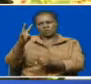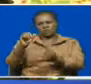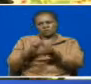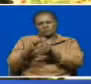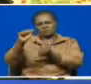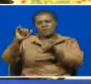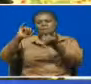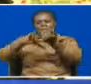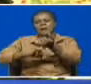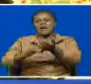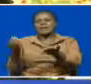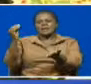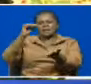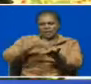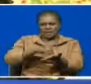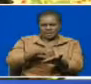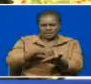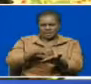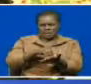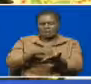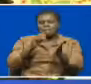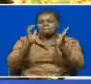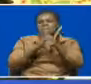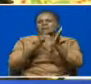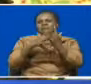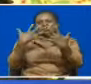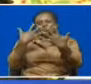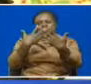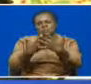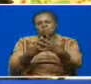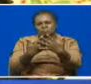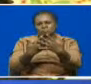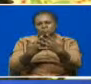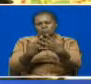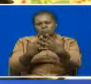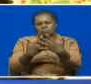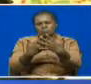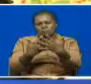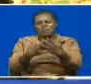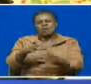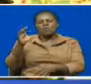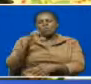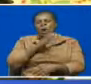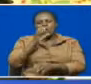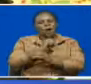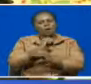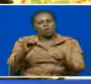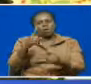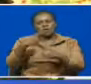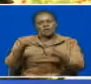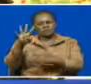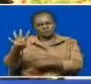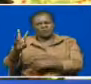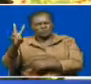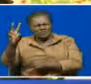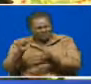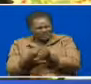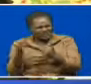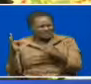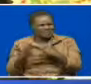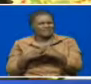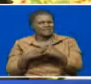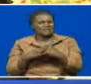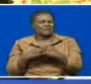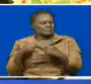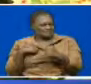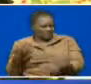married again while I was in Machakos prison, and I was able to stay sober for 4 good years. However, come 2018,